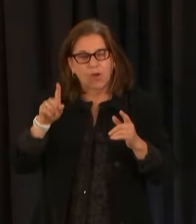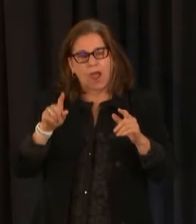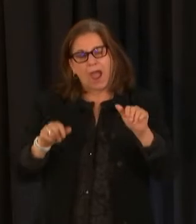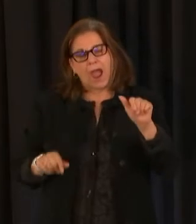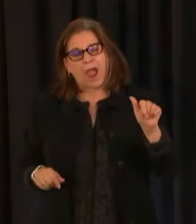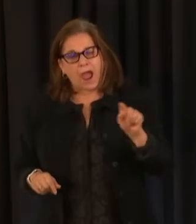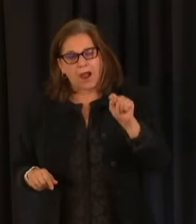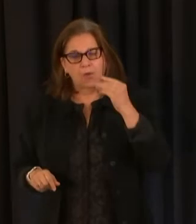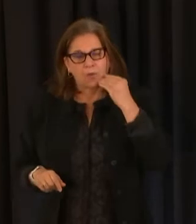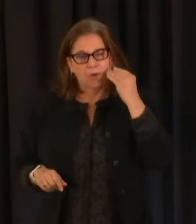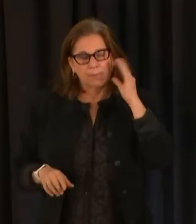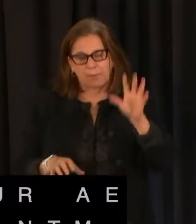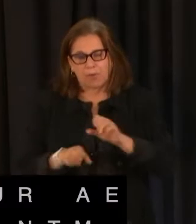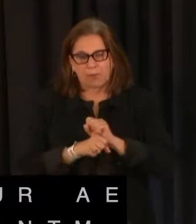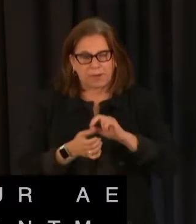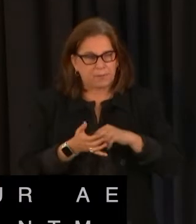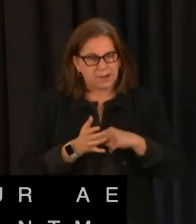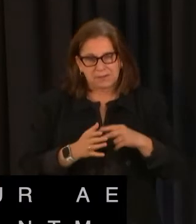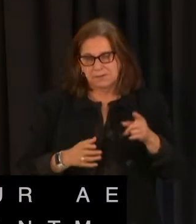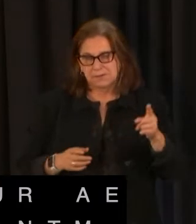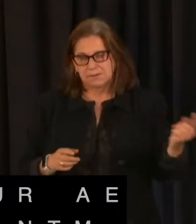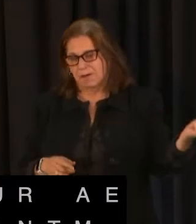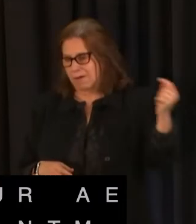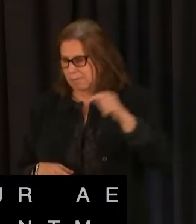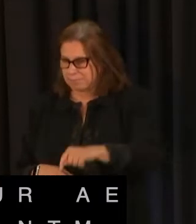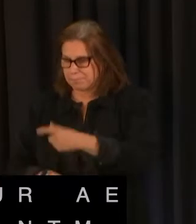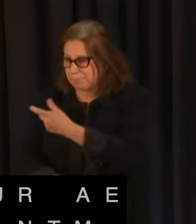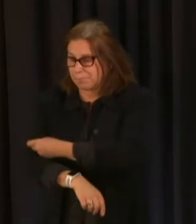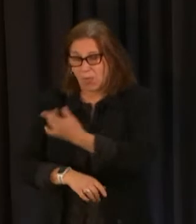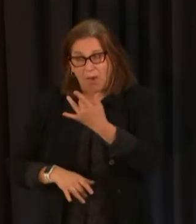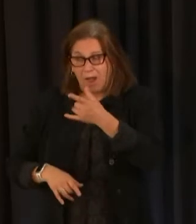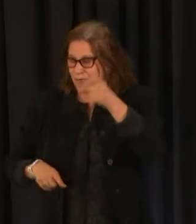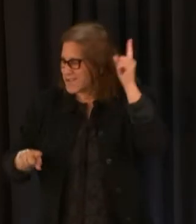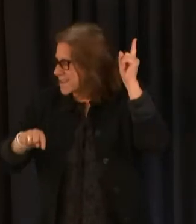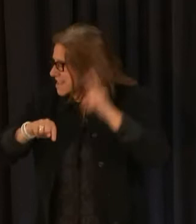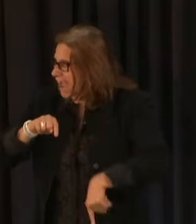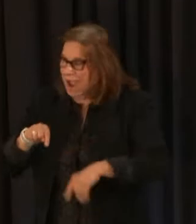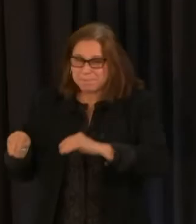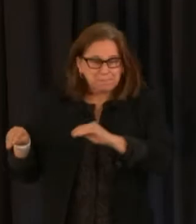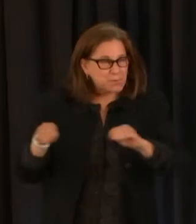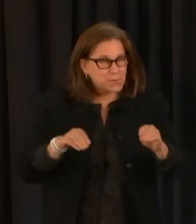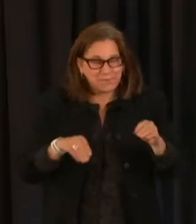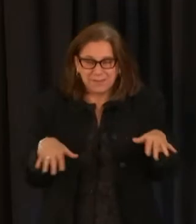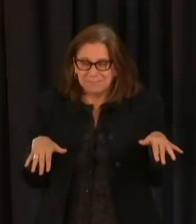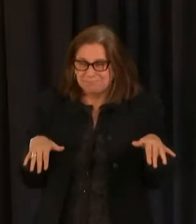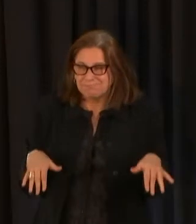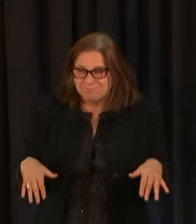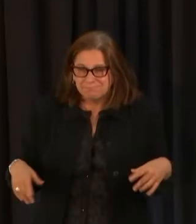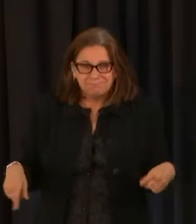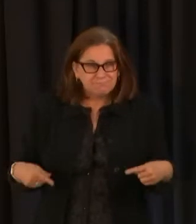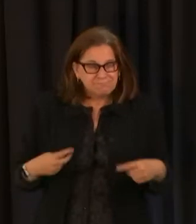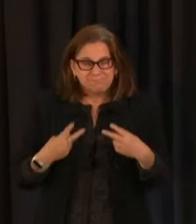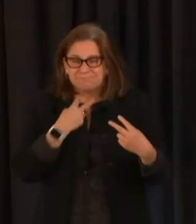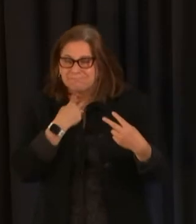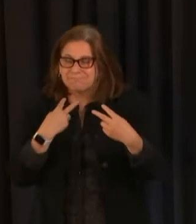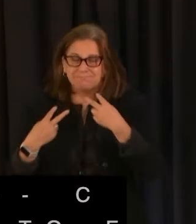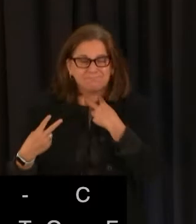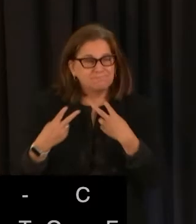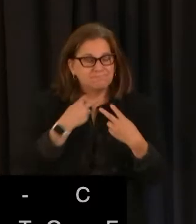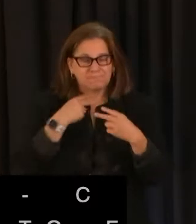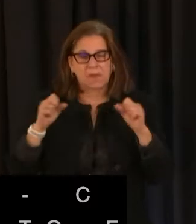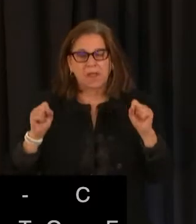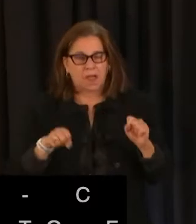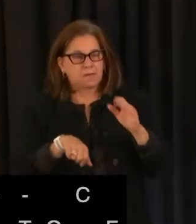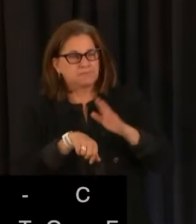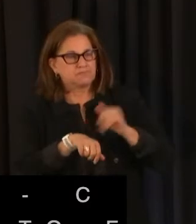is if you cannot get to to one of the sites that I just listed or to